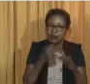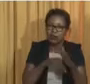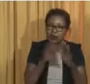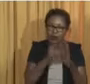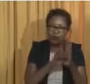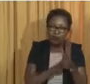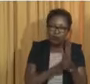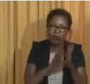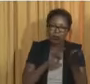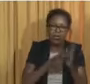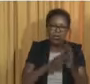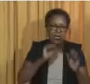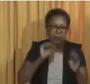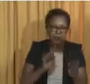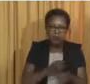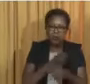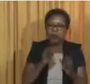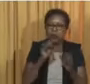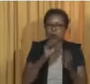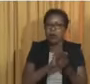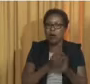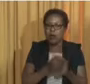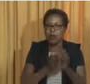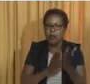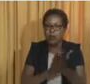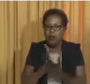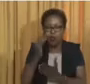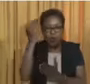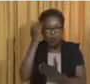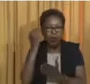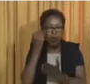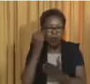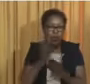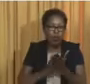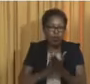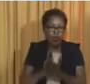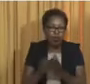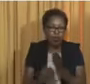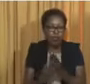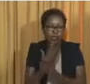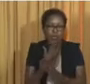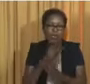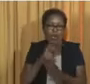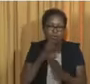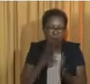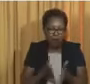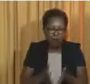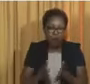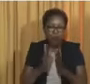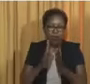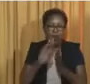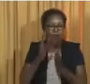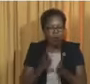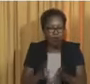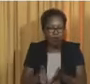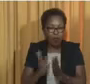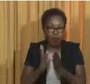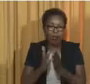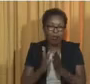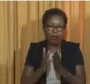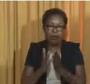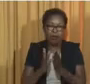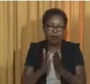could not be amended by the court through created fourth pathway of amending the Constitution without following